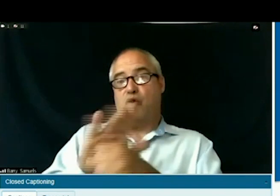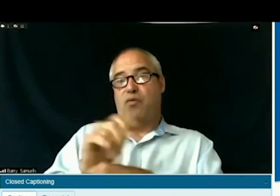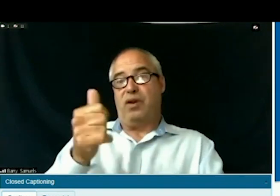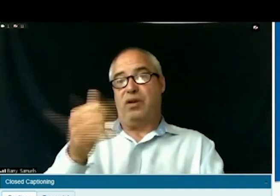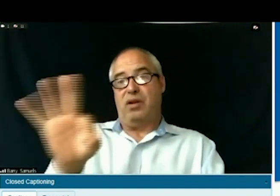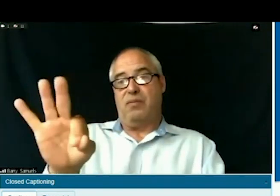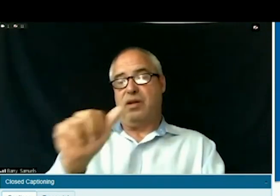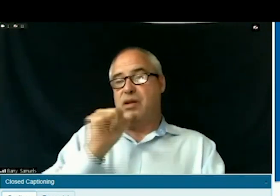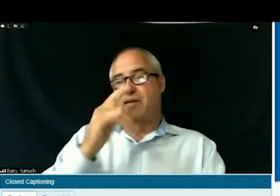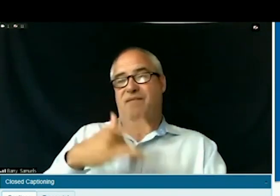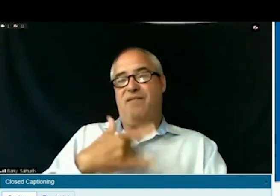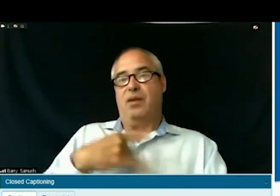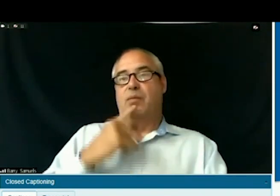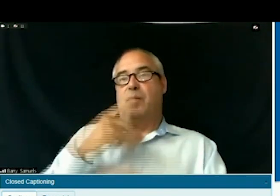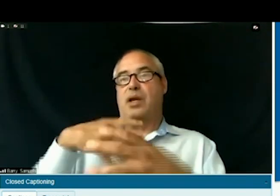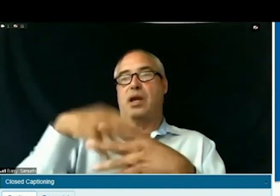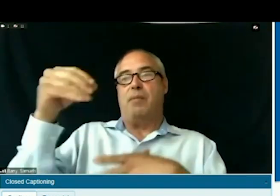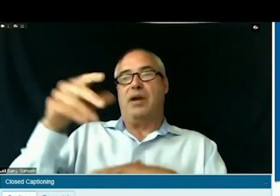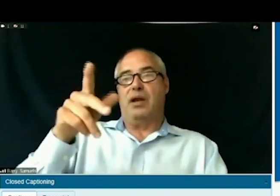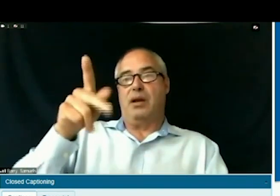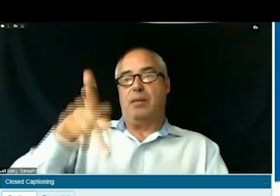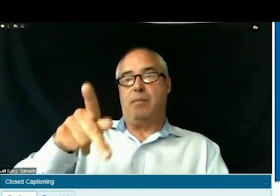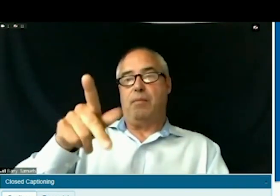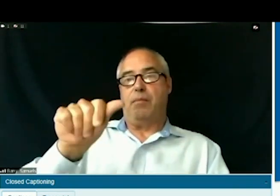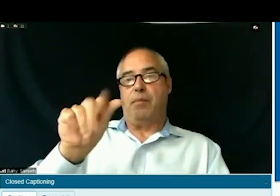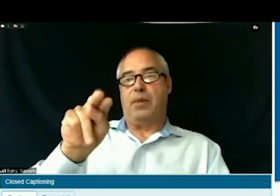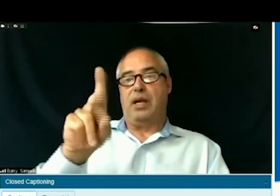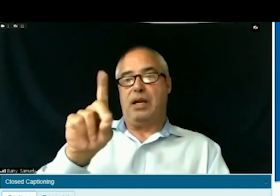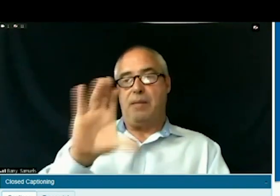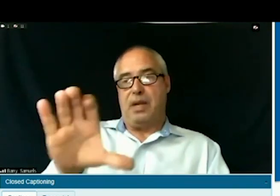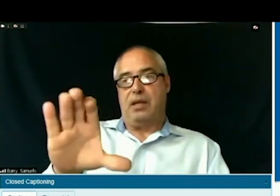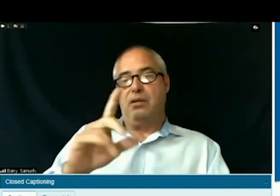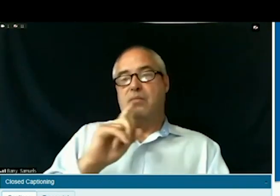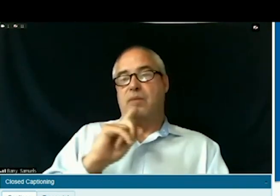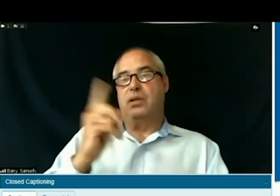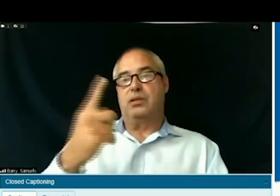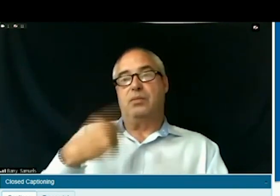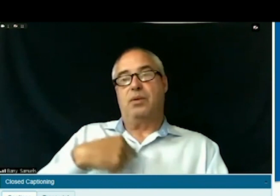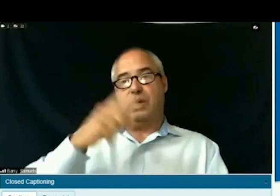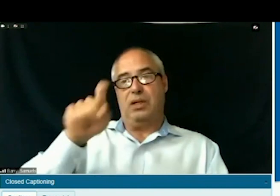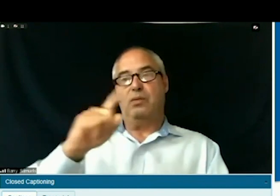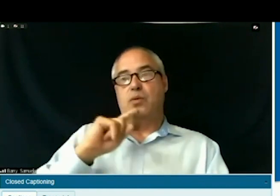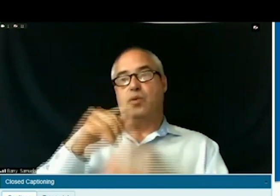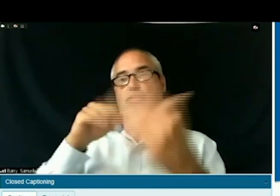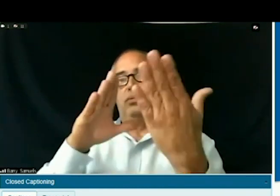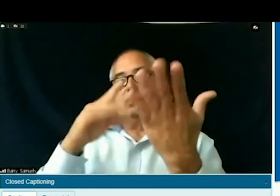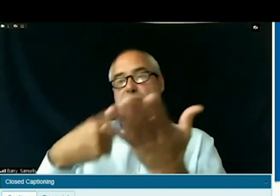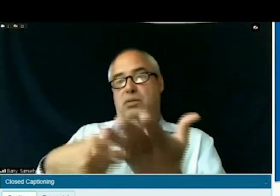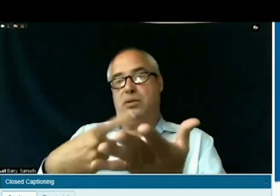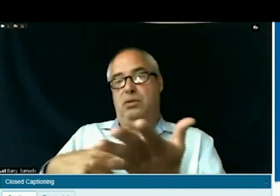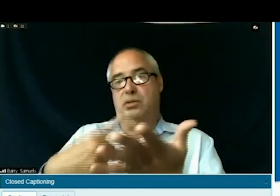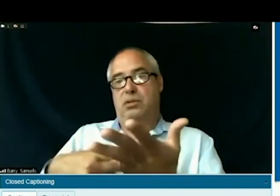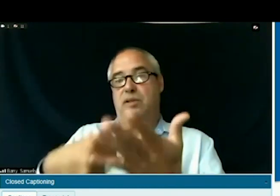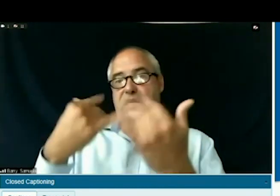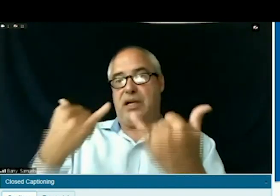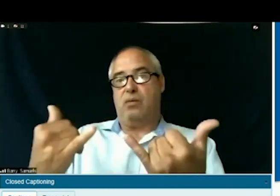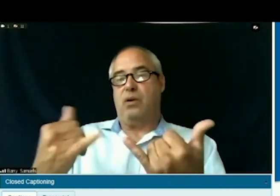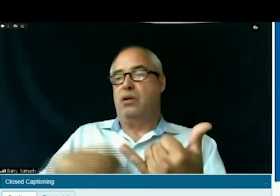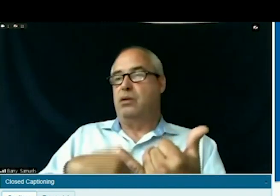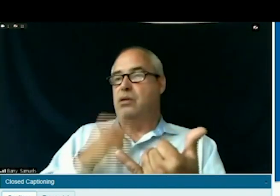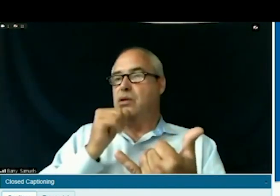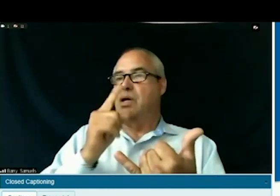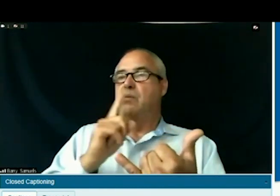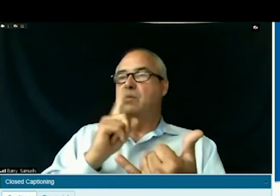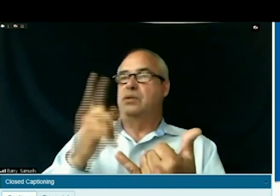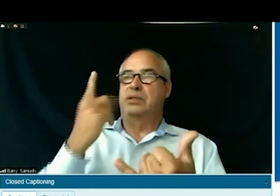we are coming out of the pandemic at all. And so it is very much something that we need to address collectively and not lose sight of